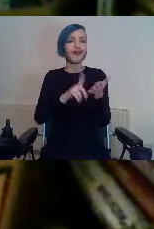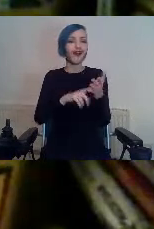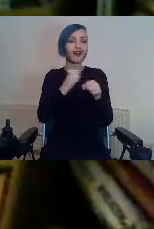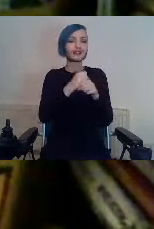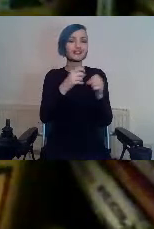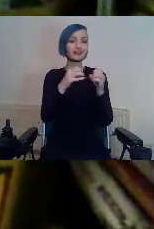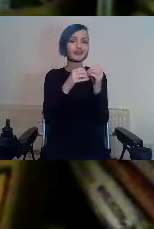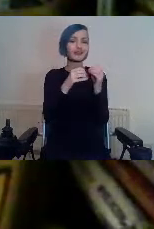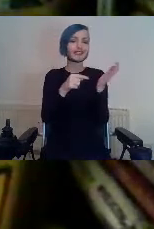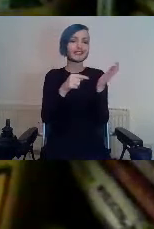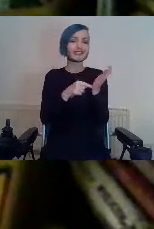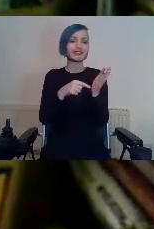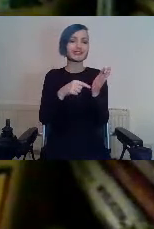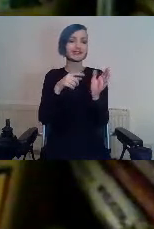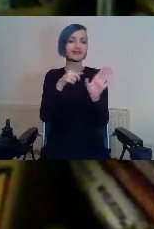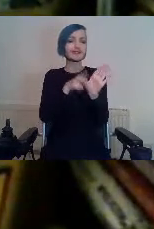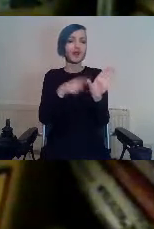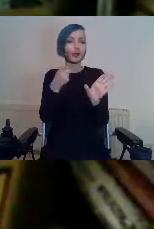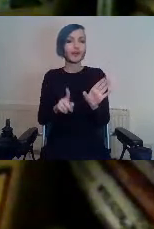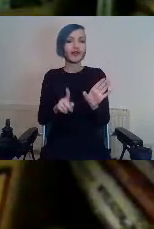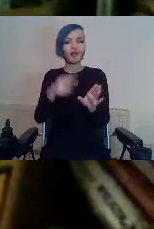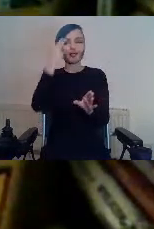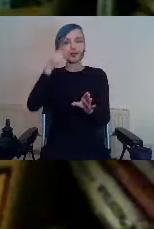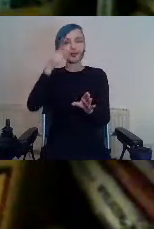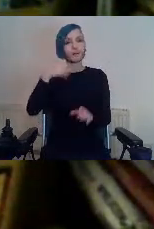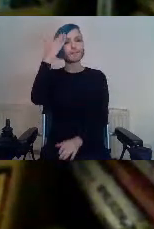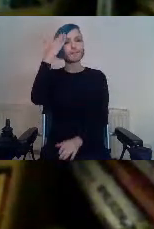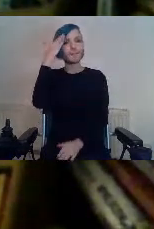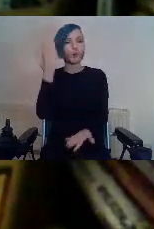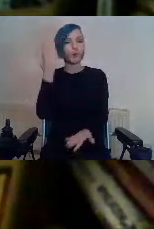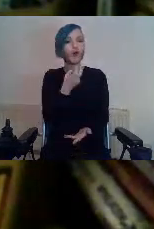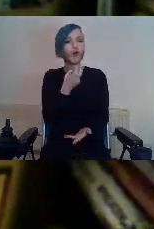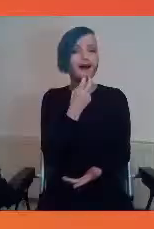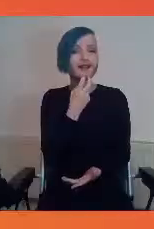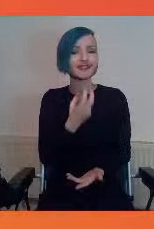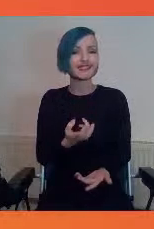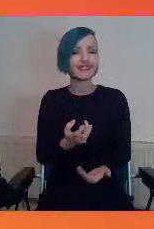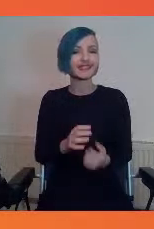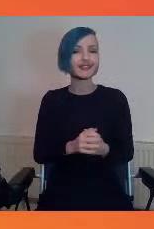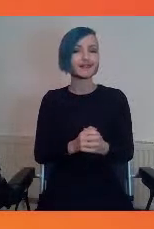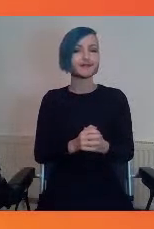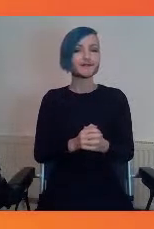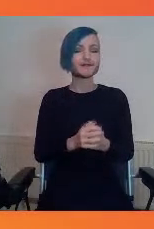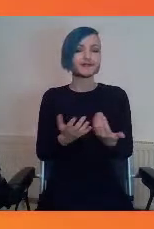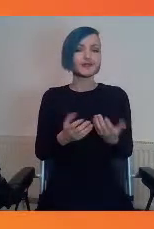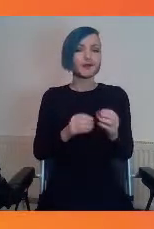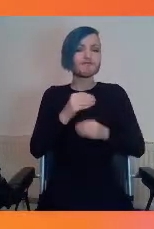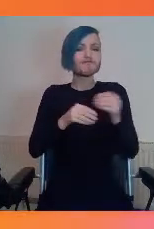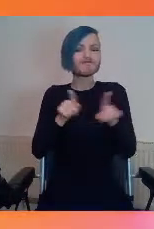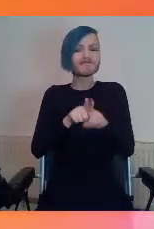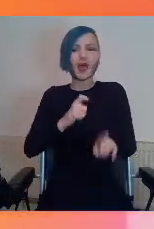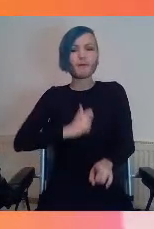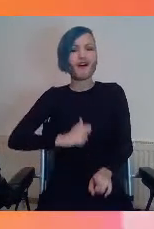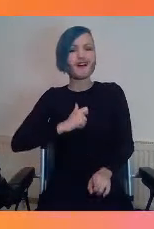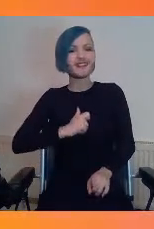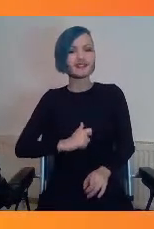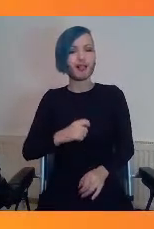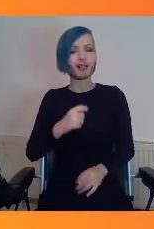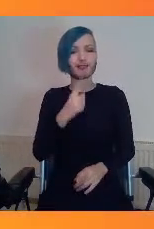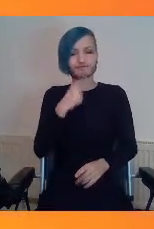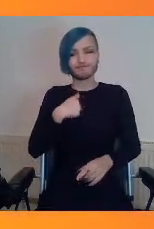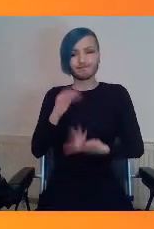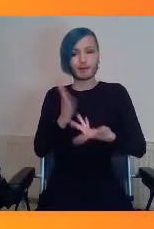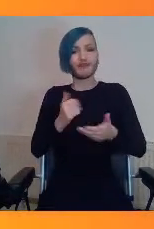me aunt. So for me, it also became a sort of personal matter. And what we have